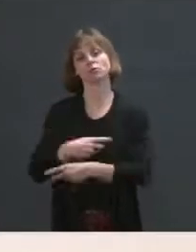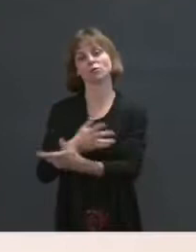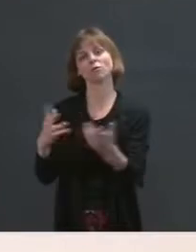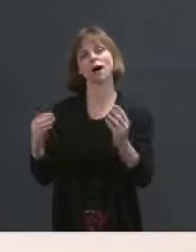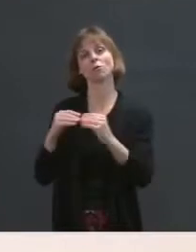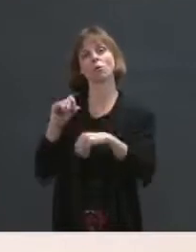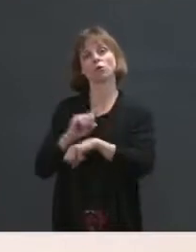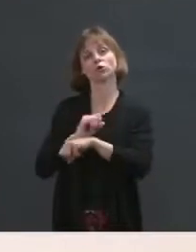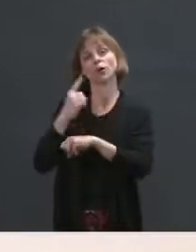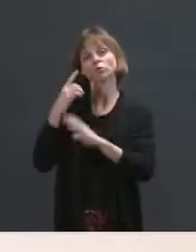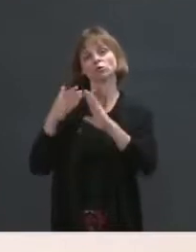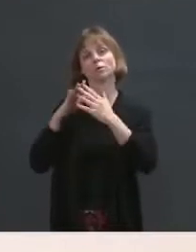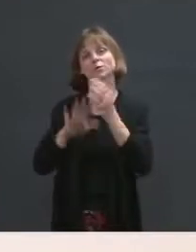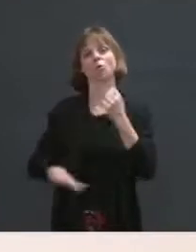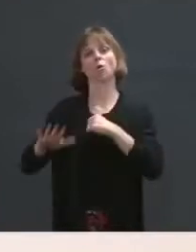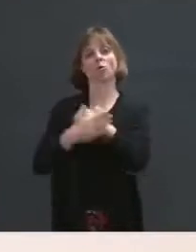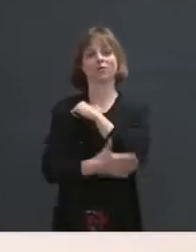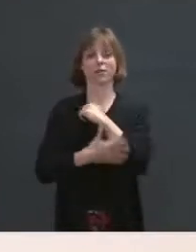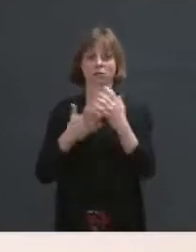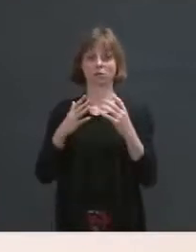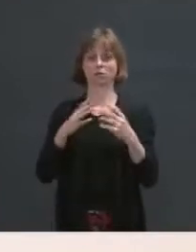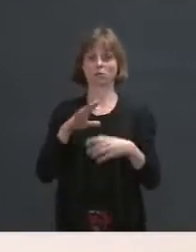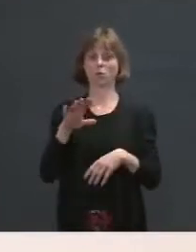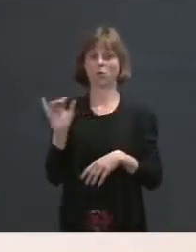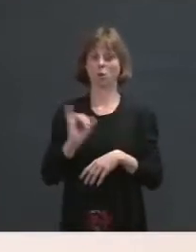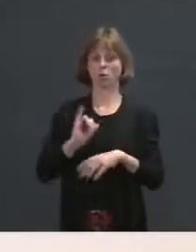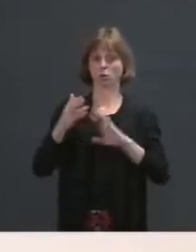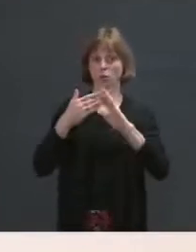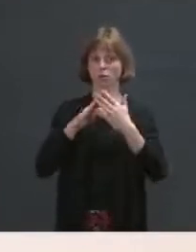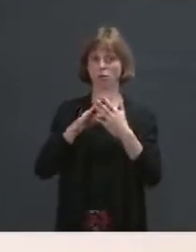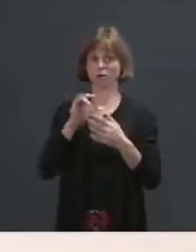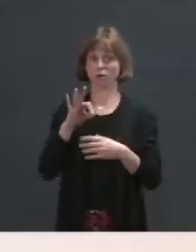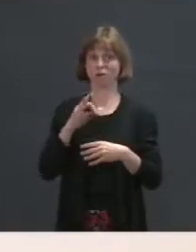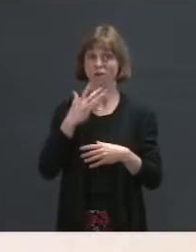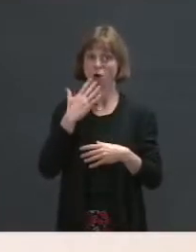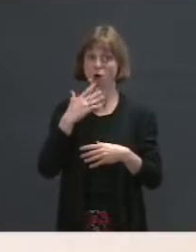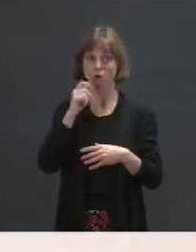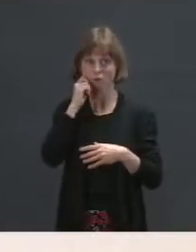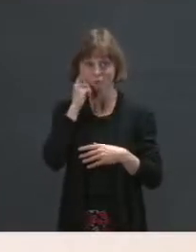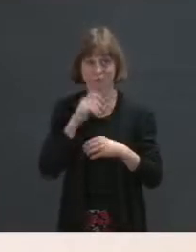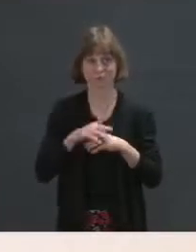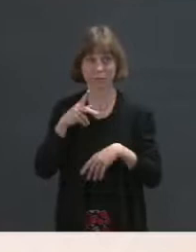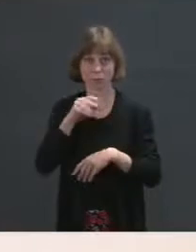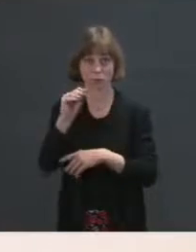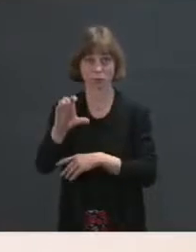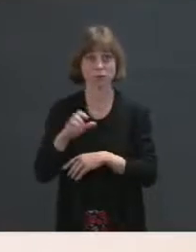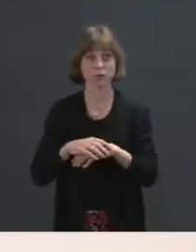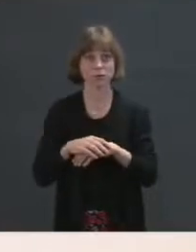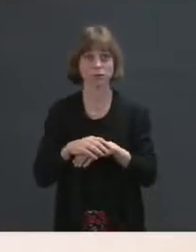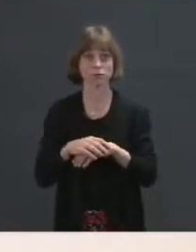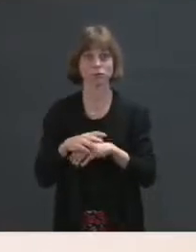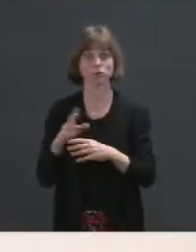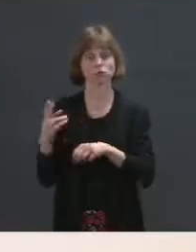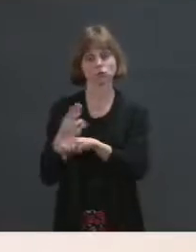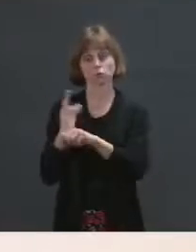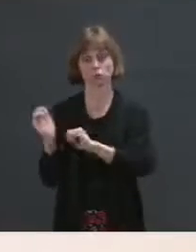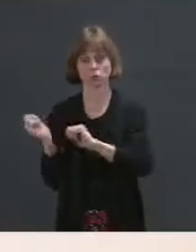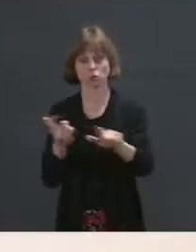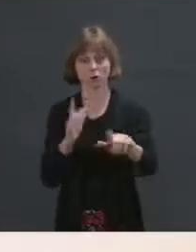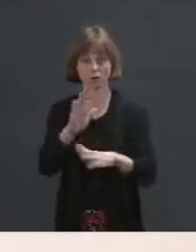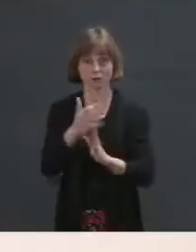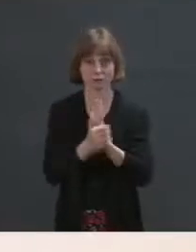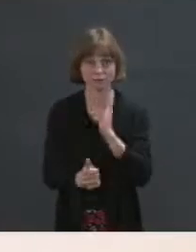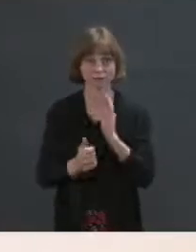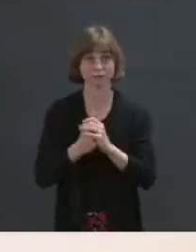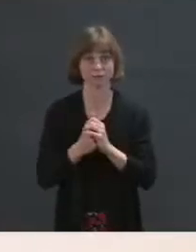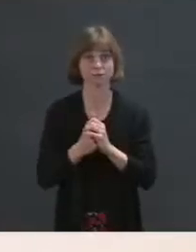communities around the country, including communities of color, to leverage the ingenuity and grit of the American people. This is going to